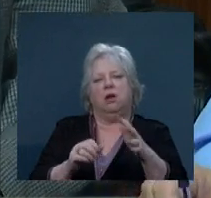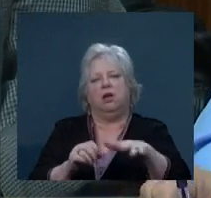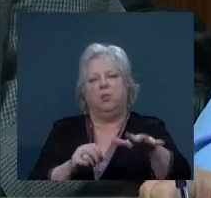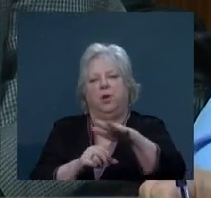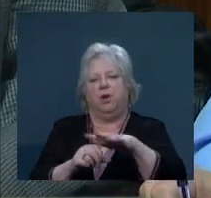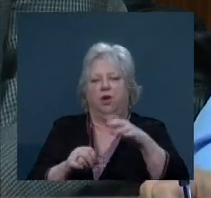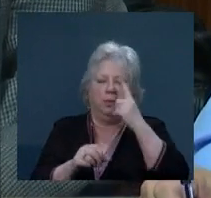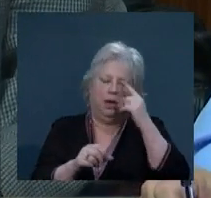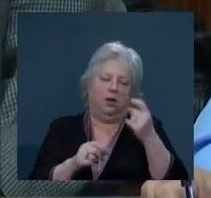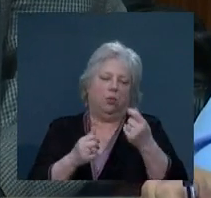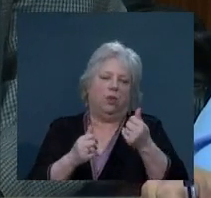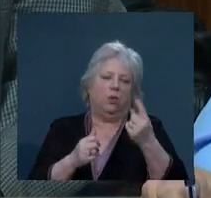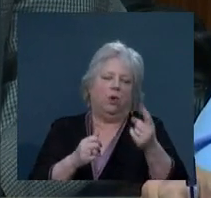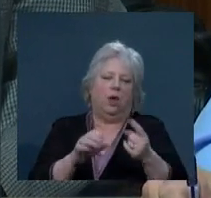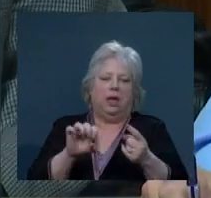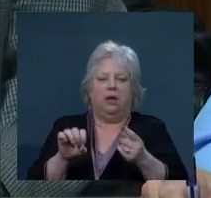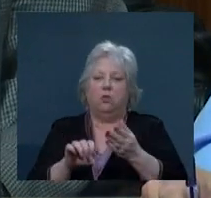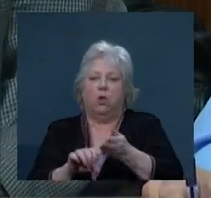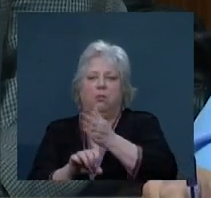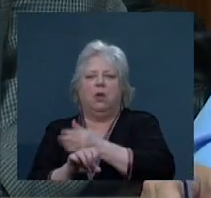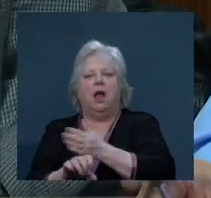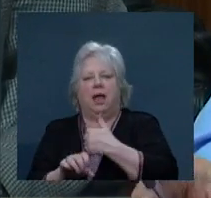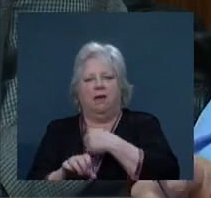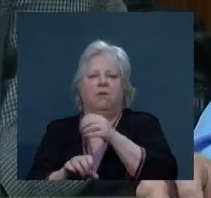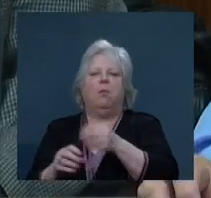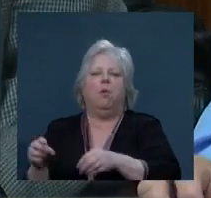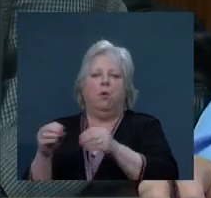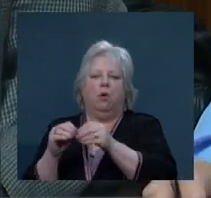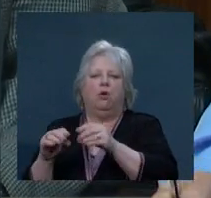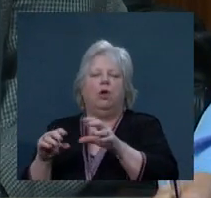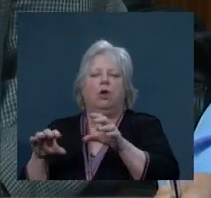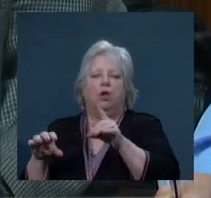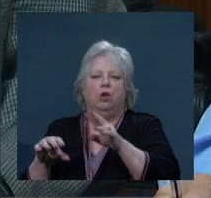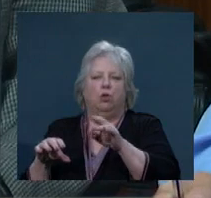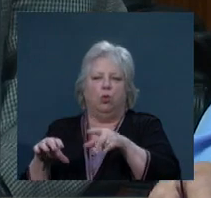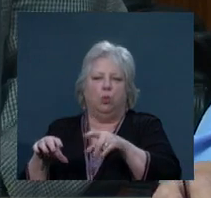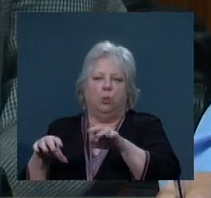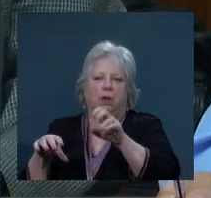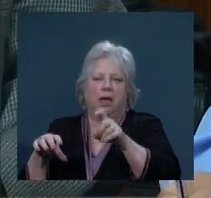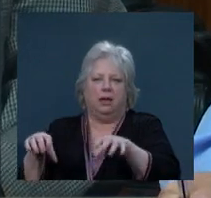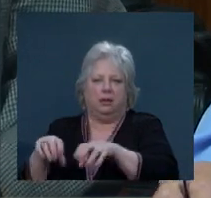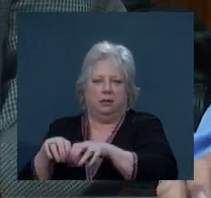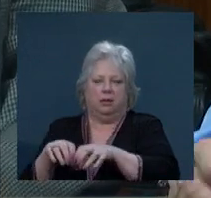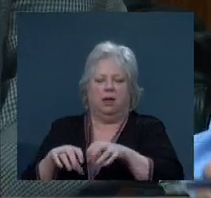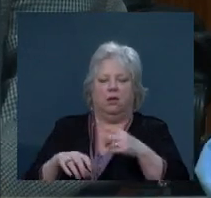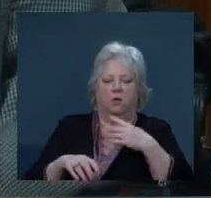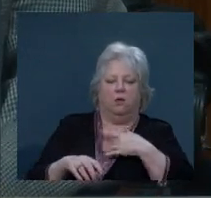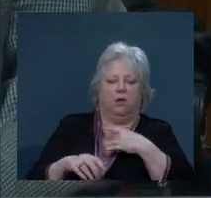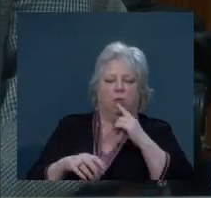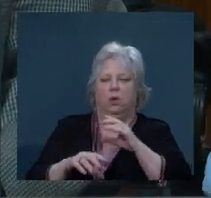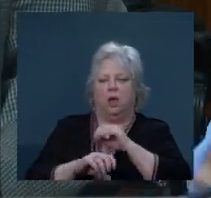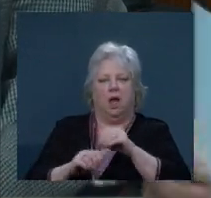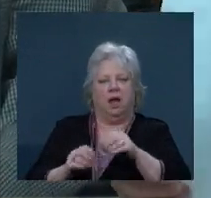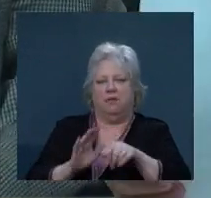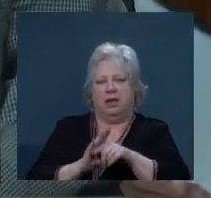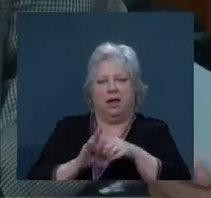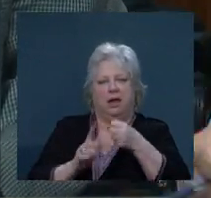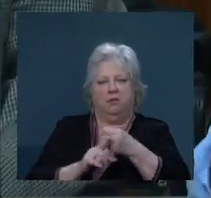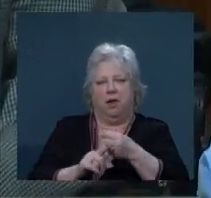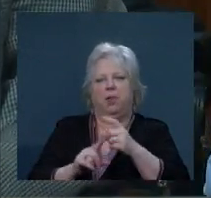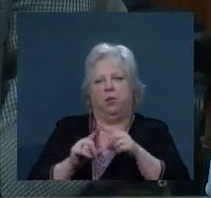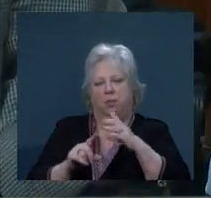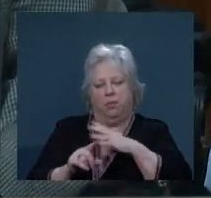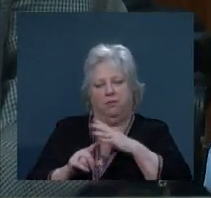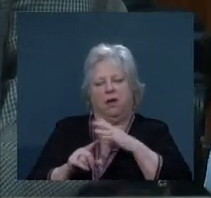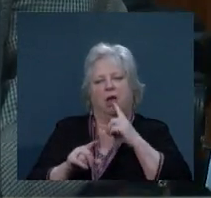1 block to the east along Bowers Street. Staff believes the proposed duplexes will have no adverse impact on the subdivision or surrounded